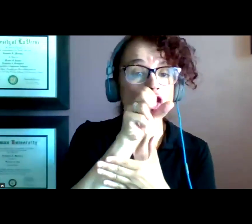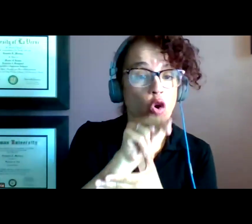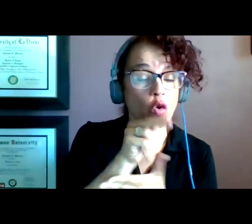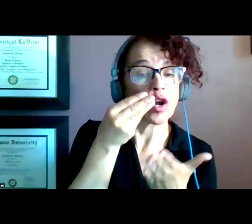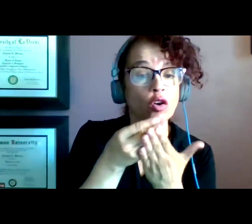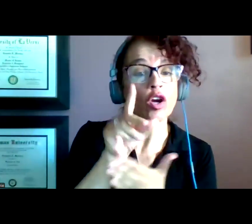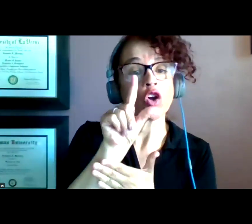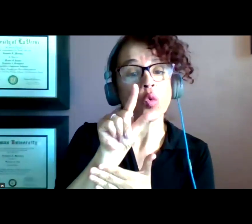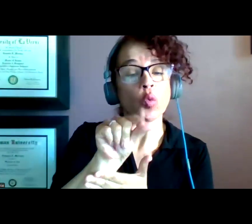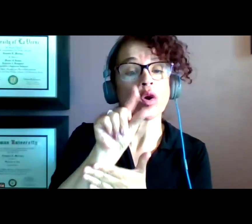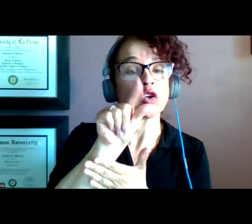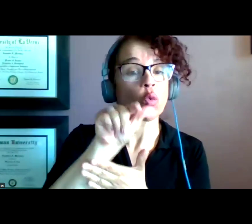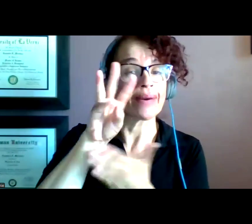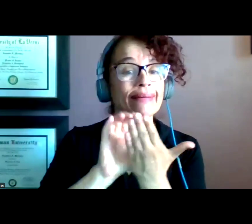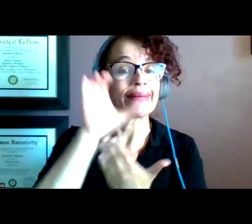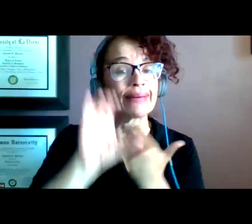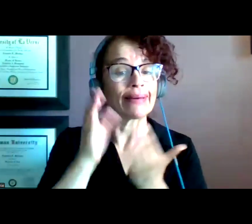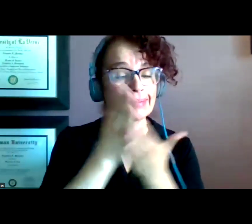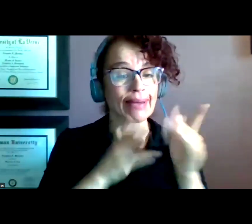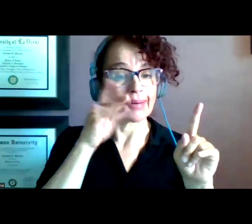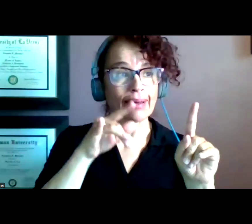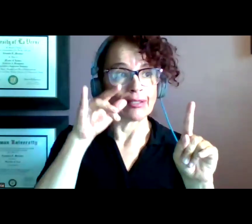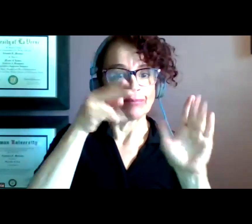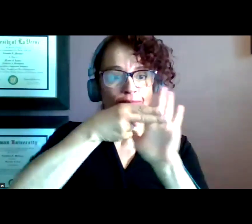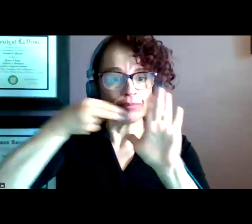year 2023. Some of the key highlights,